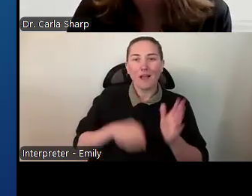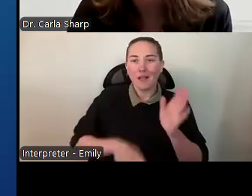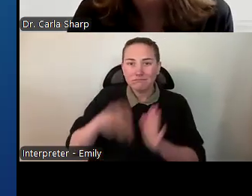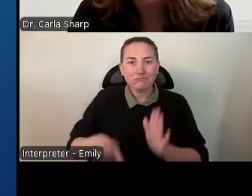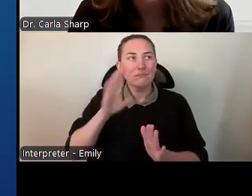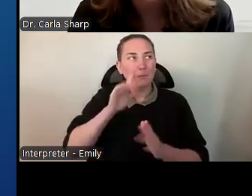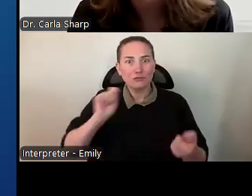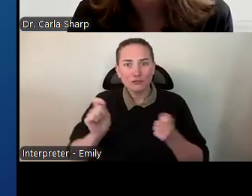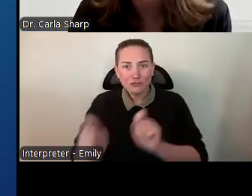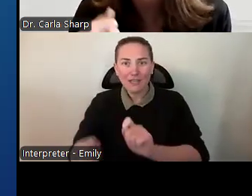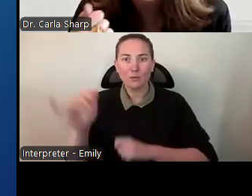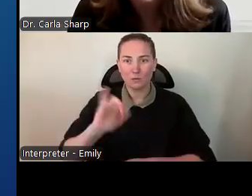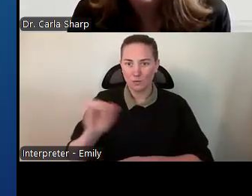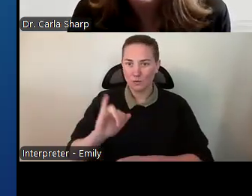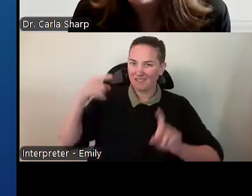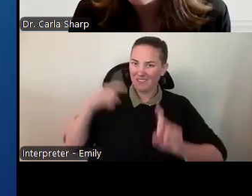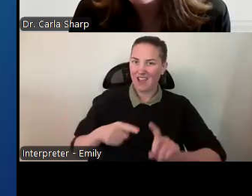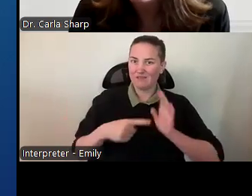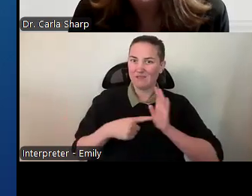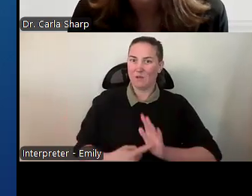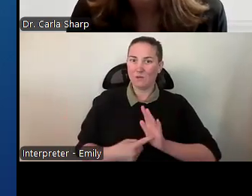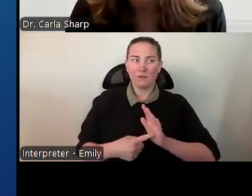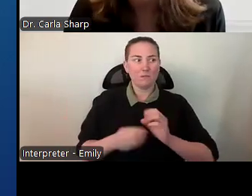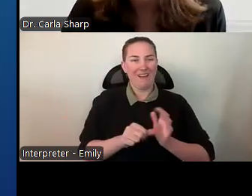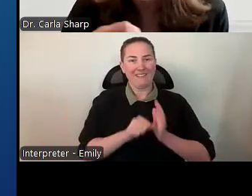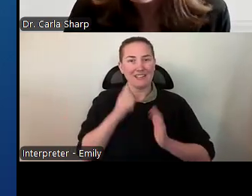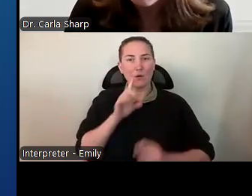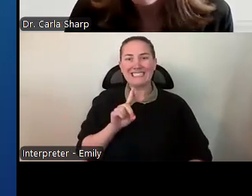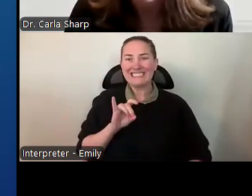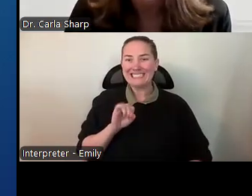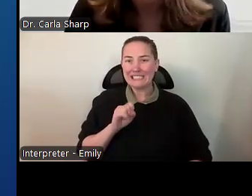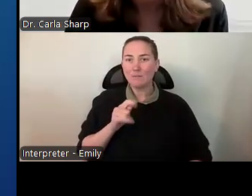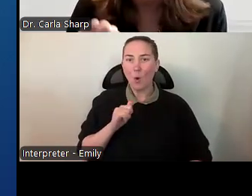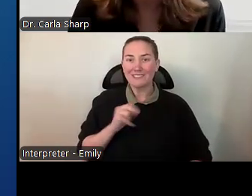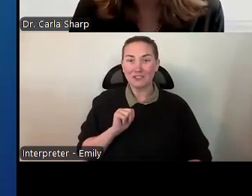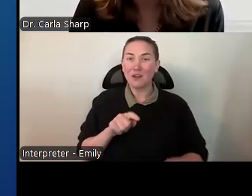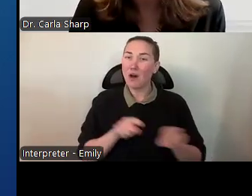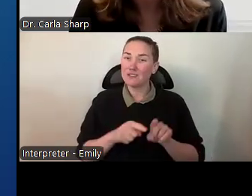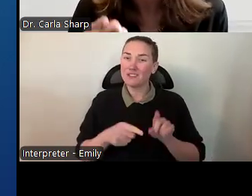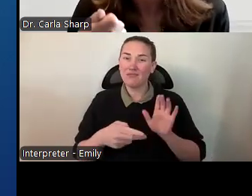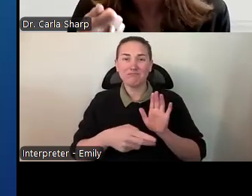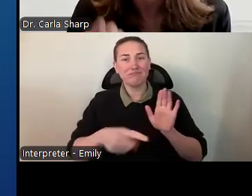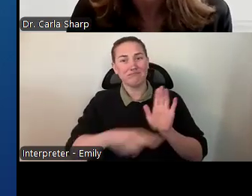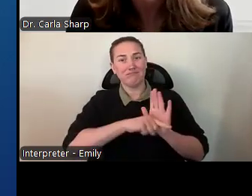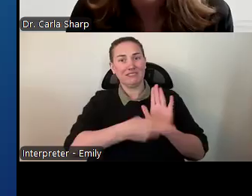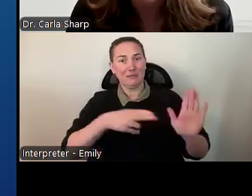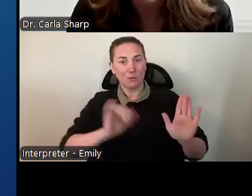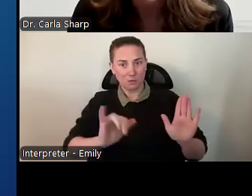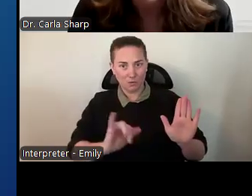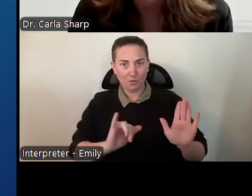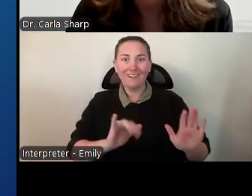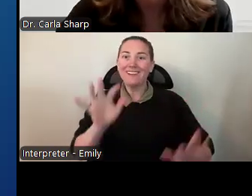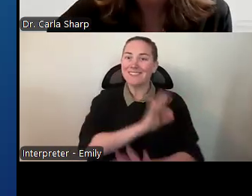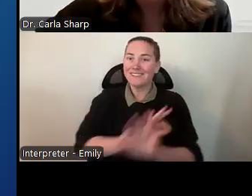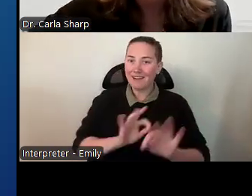this emphasis on dispositional traits. It's stigmatizing rather than what the personality